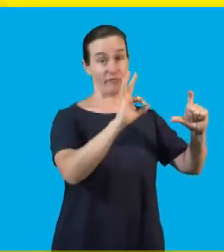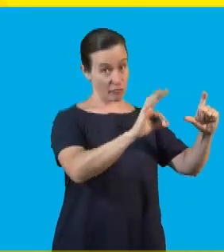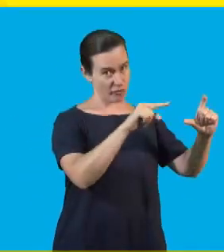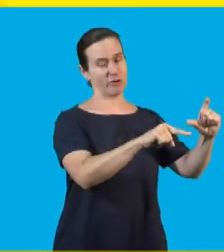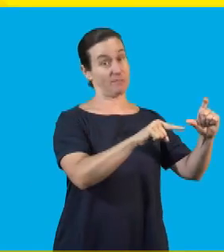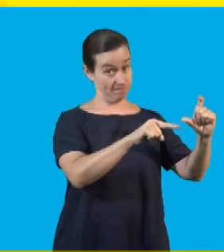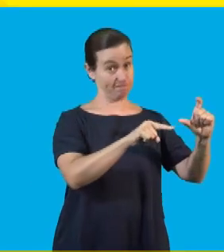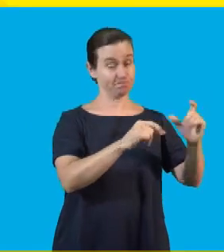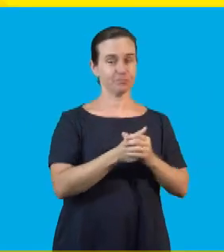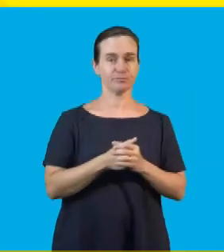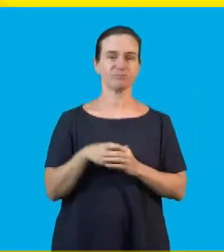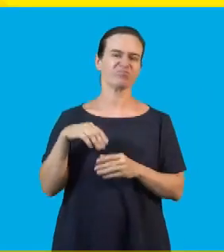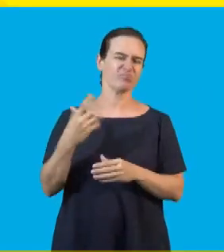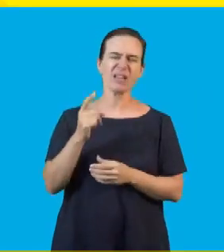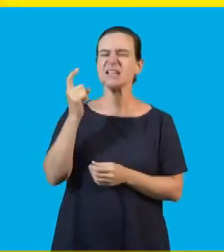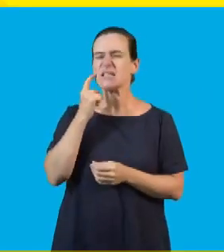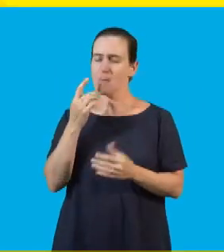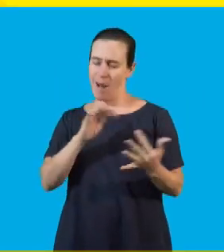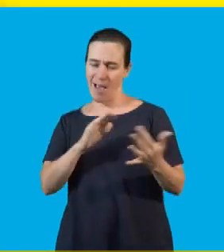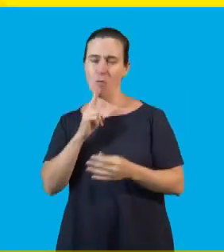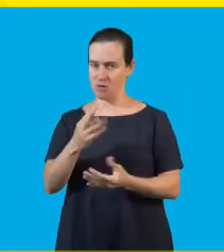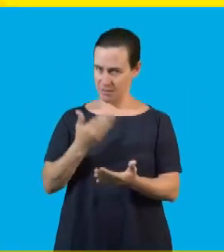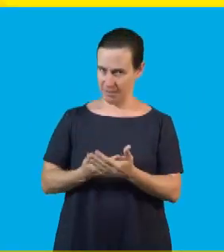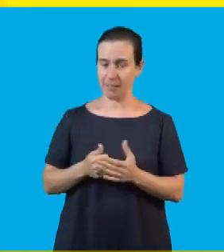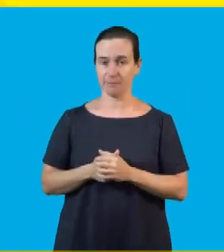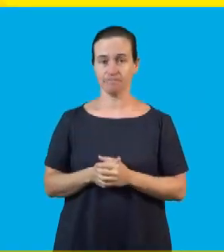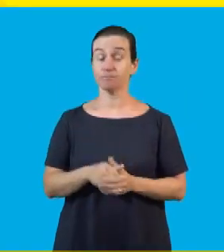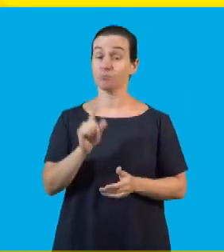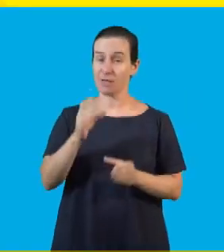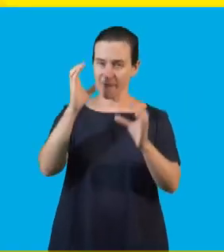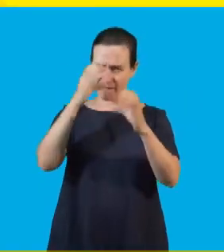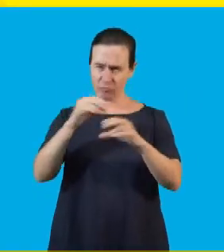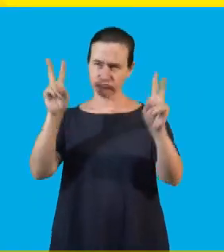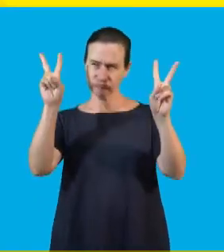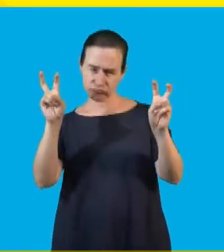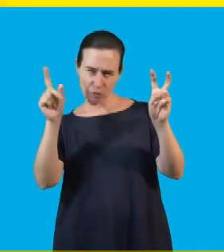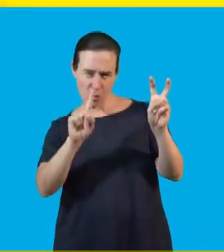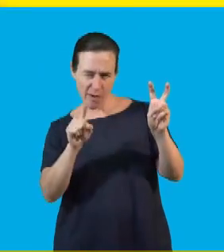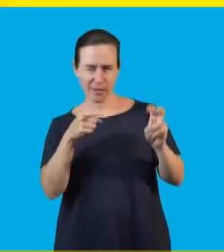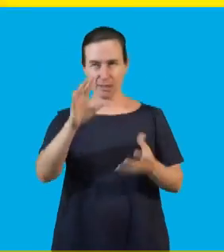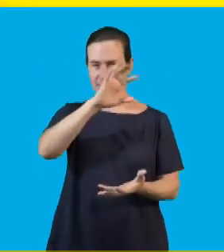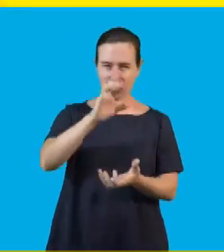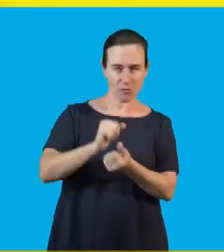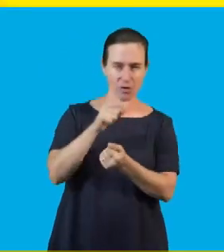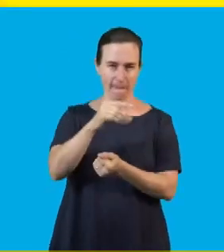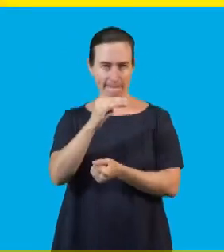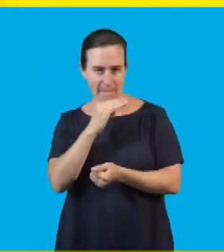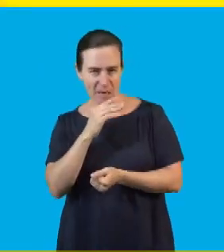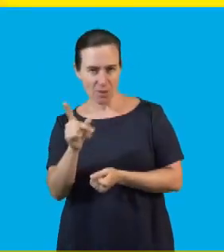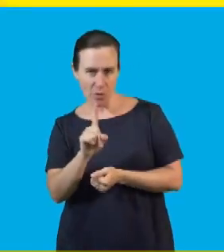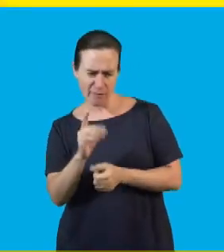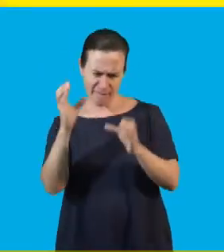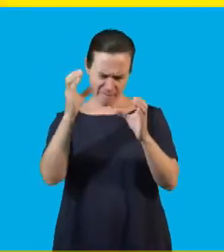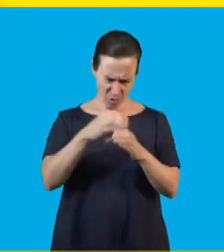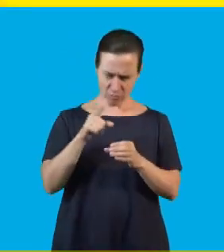A. There's a very simple recipe to answer this question. You focus on the title and you summarize what it